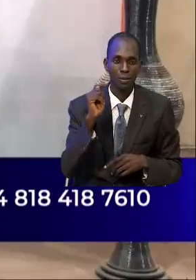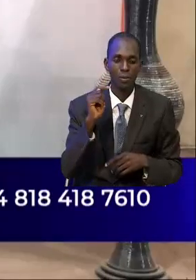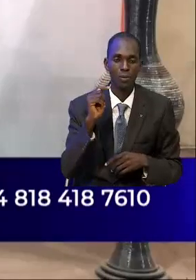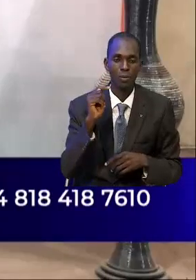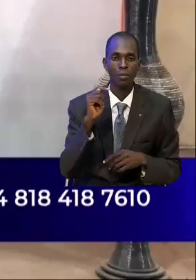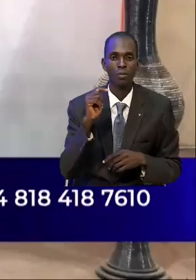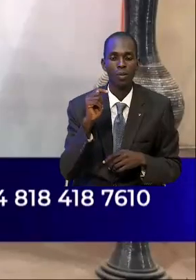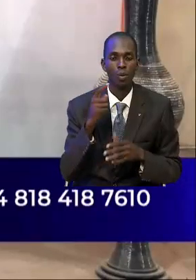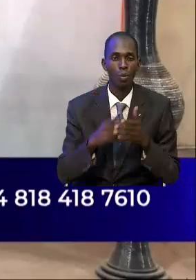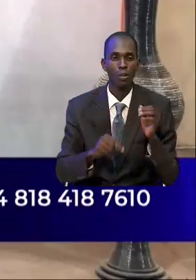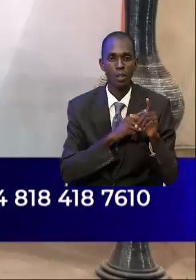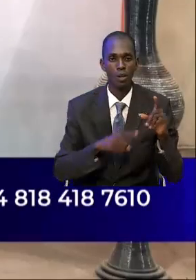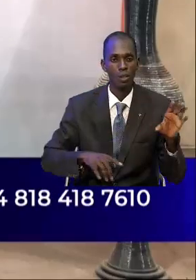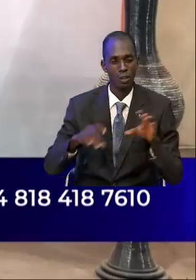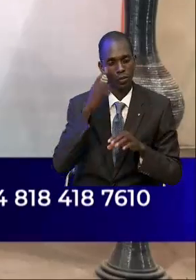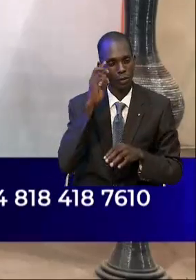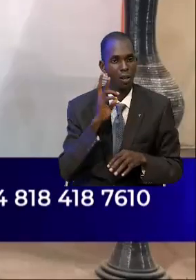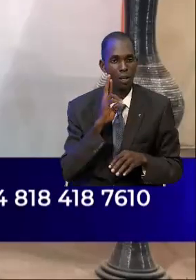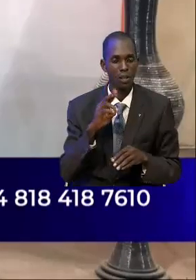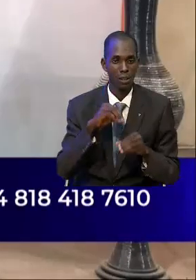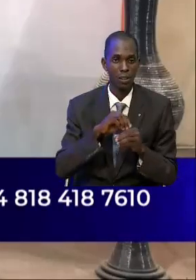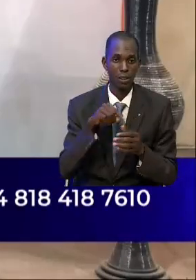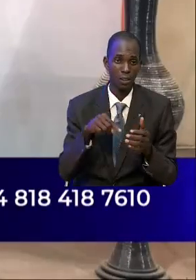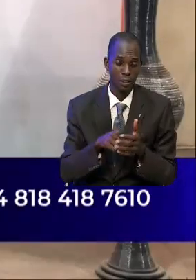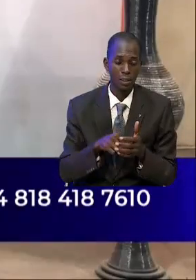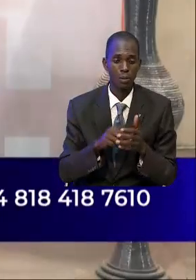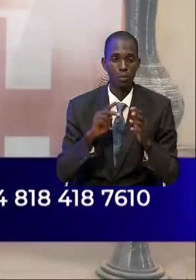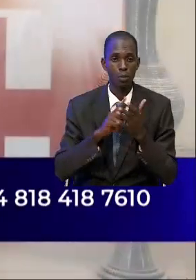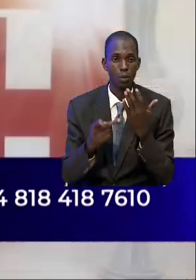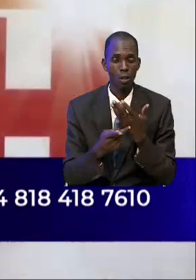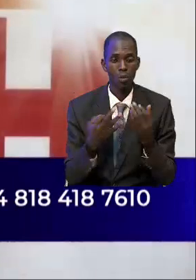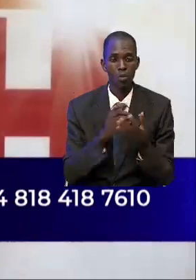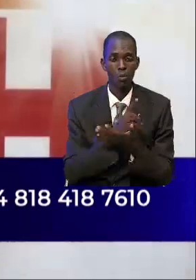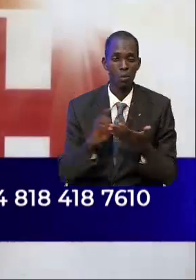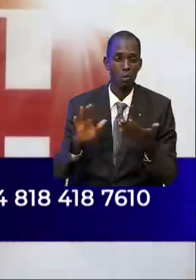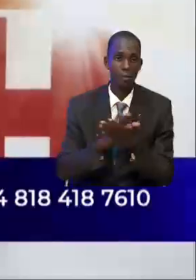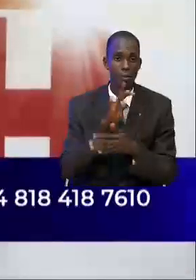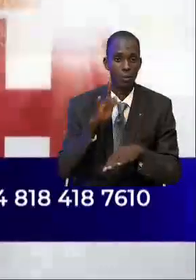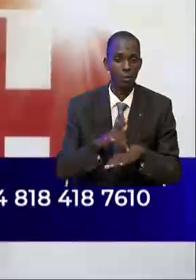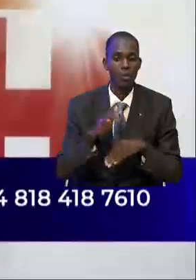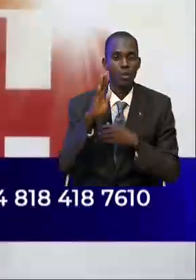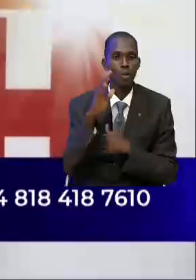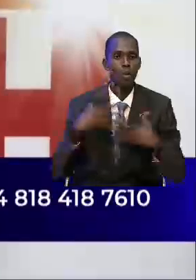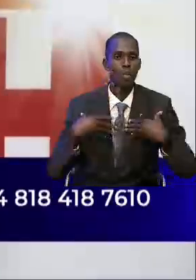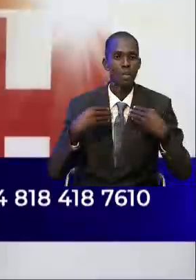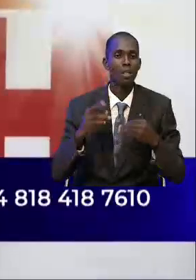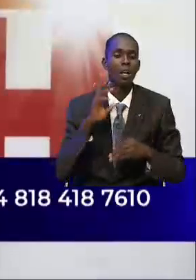Abang. I'm here to testify what the Lord has done for me. In this program of Divine